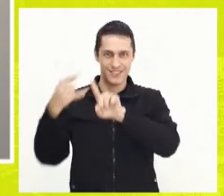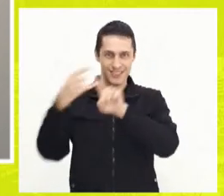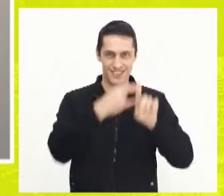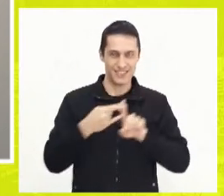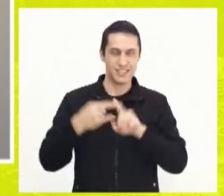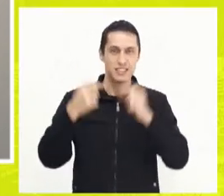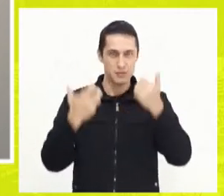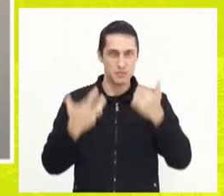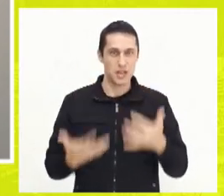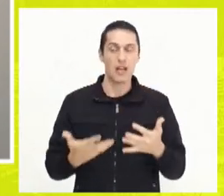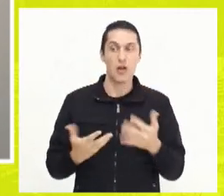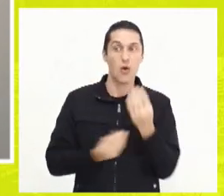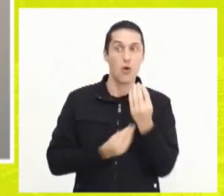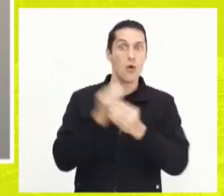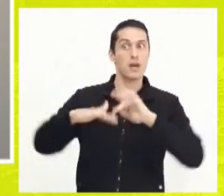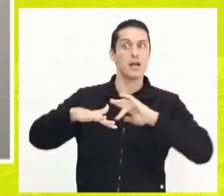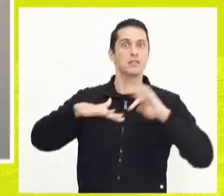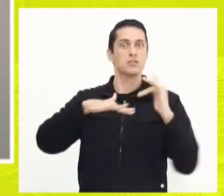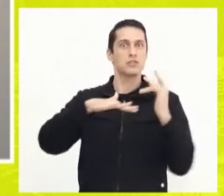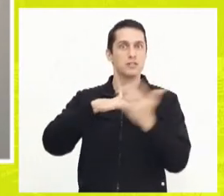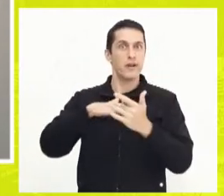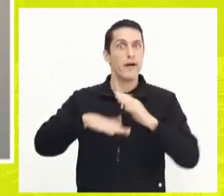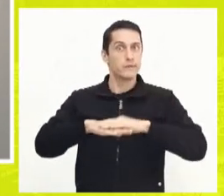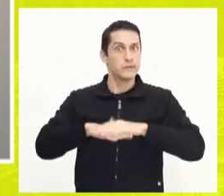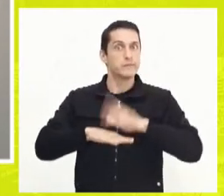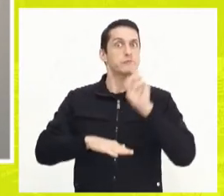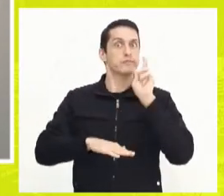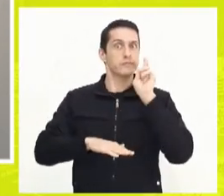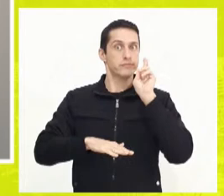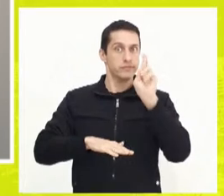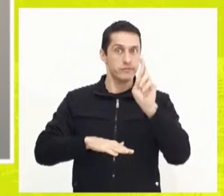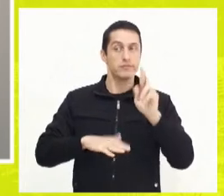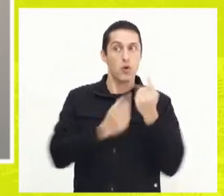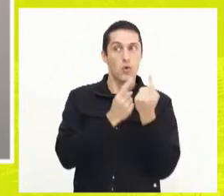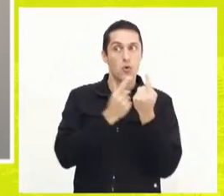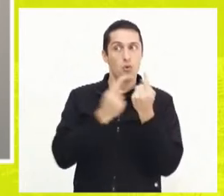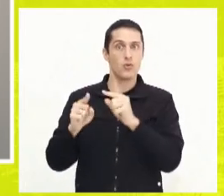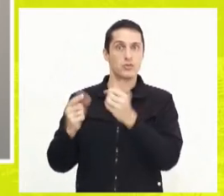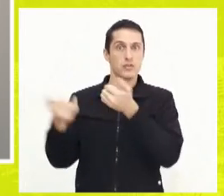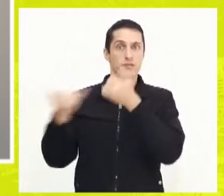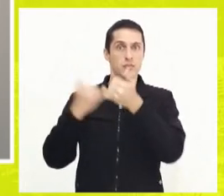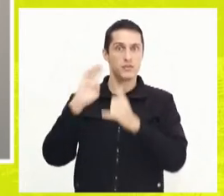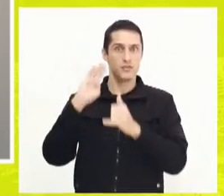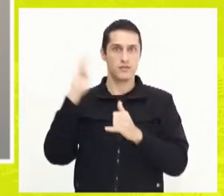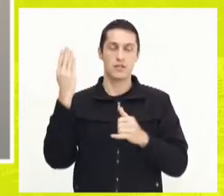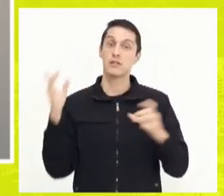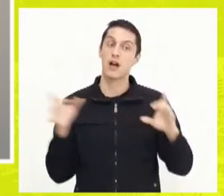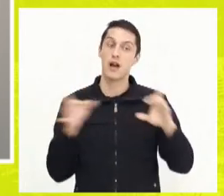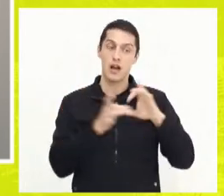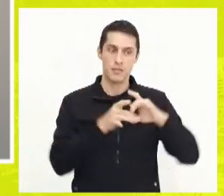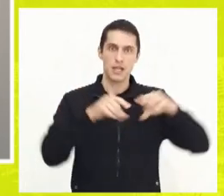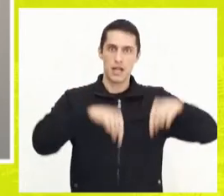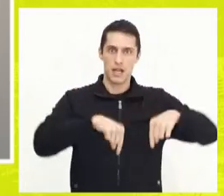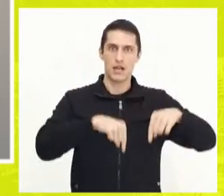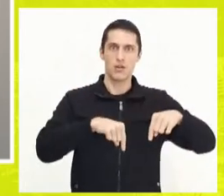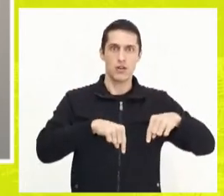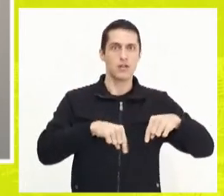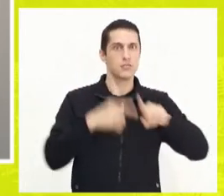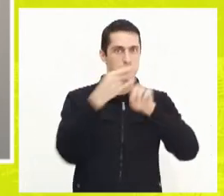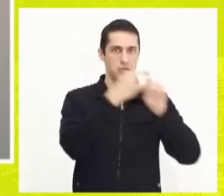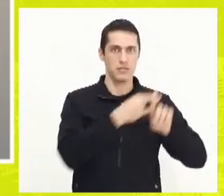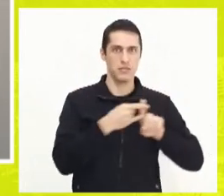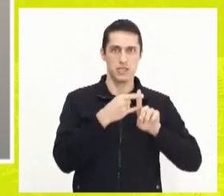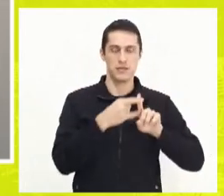social media the companies on the fight against misinformation this is all linked to what we are going to discuss in this panel i